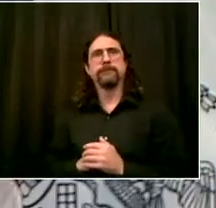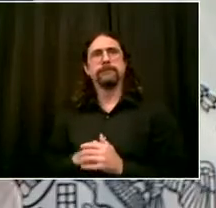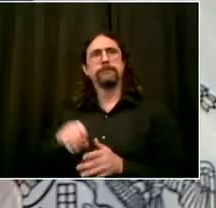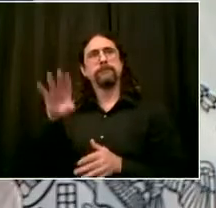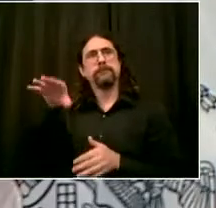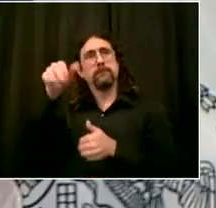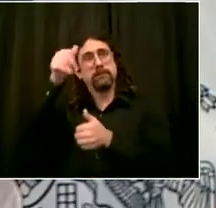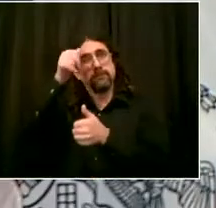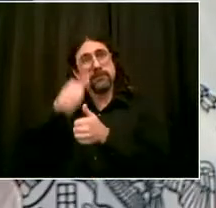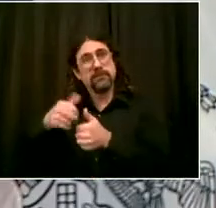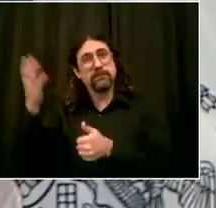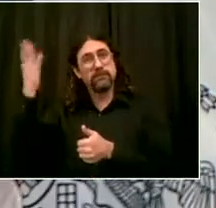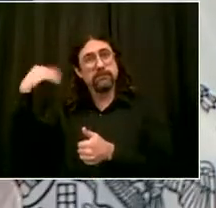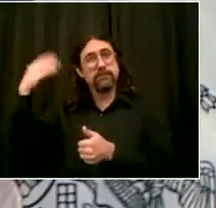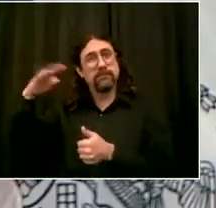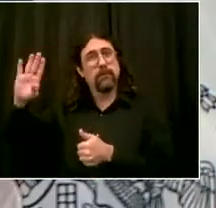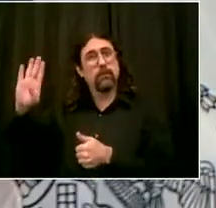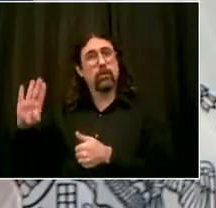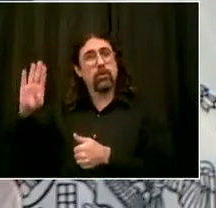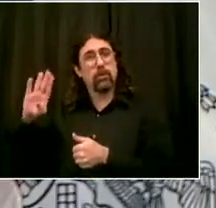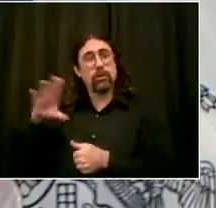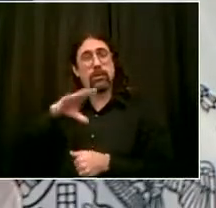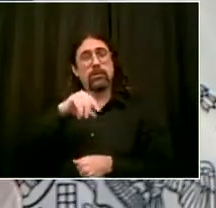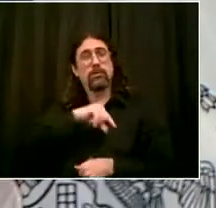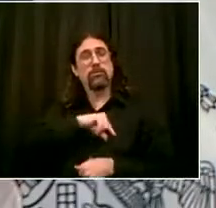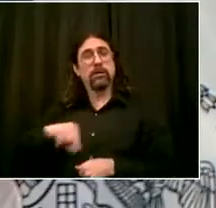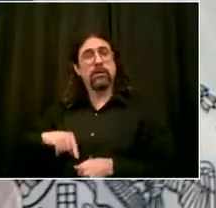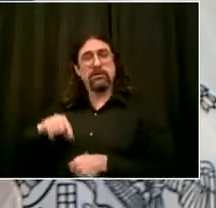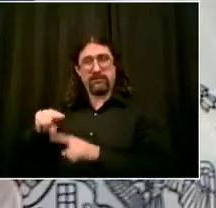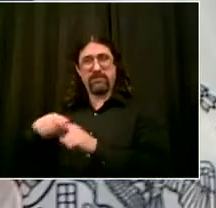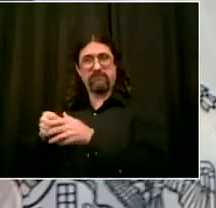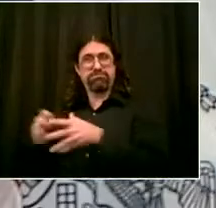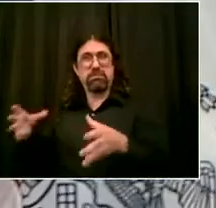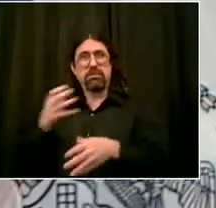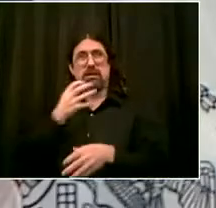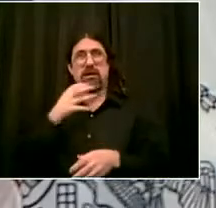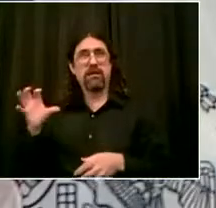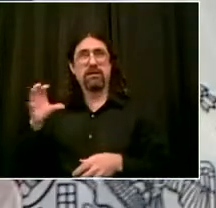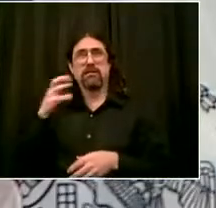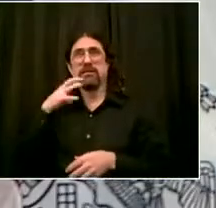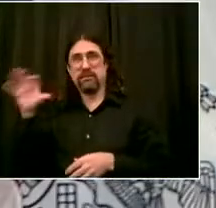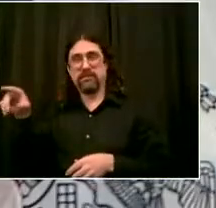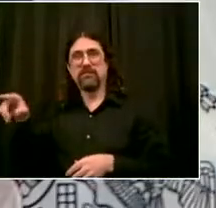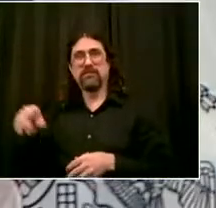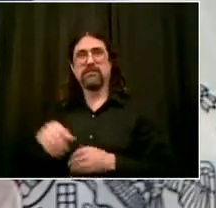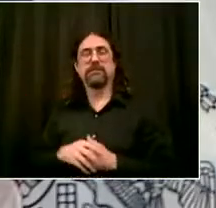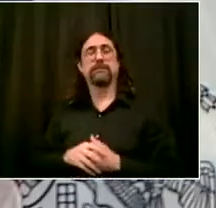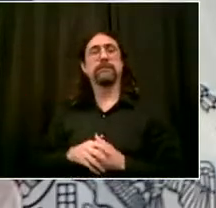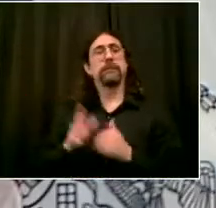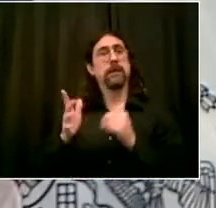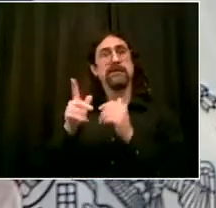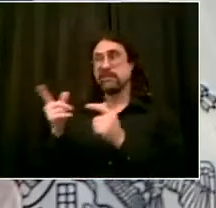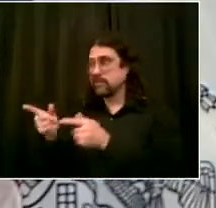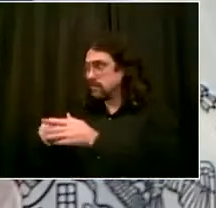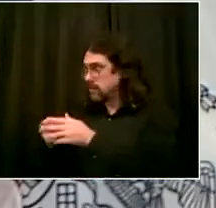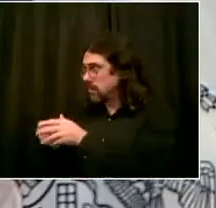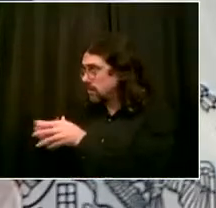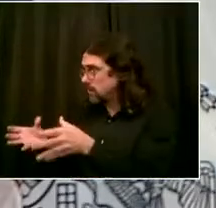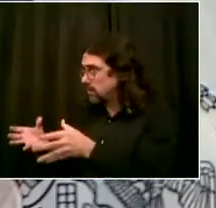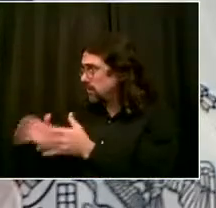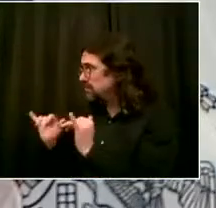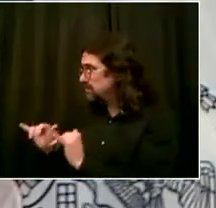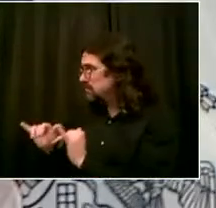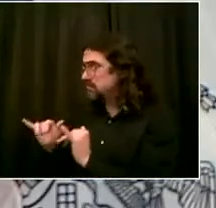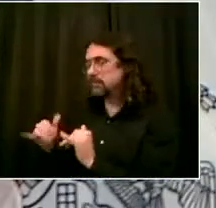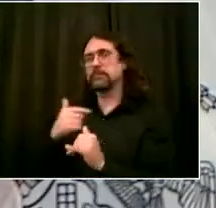way they see fit they came up with these color zones and the orange Zone has a clear set of criteria